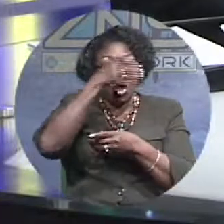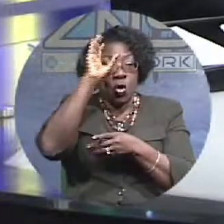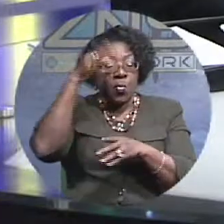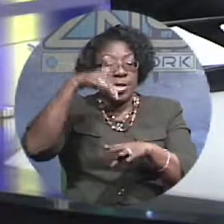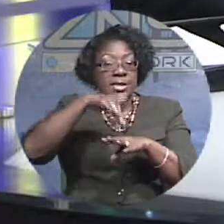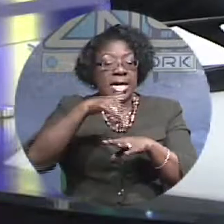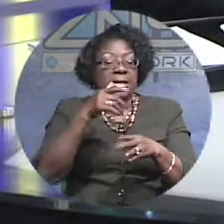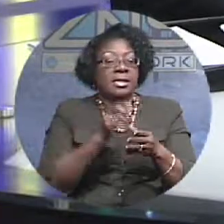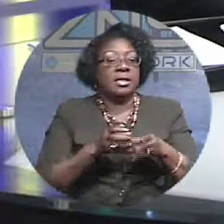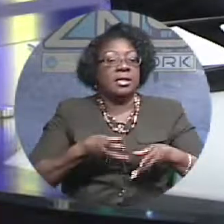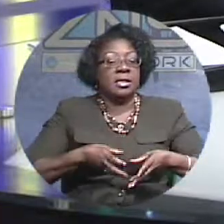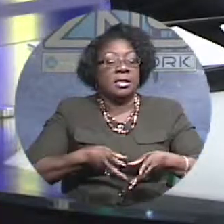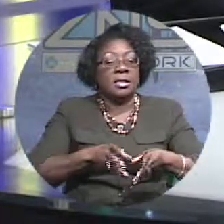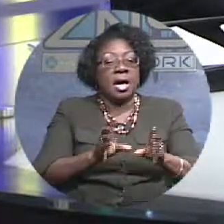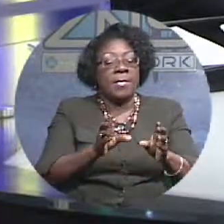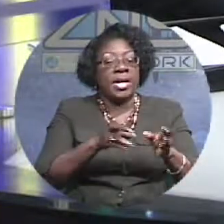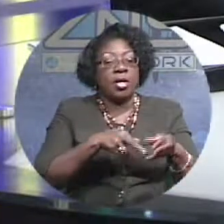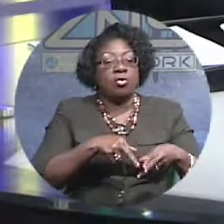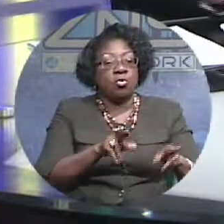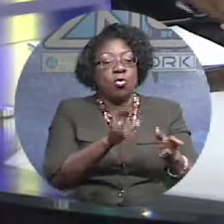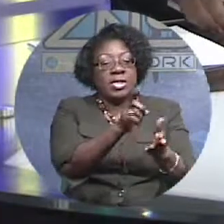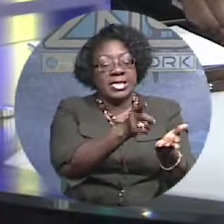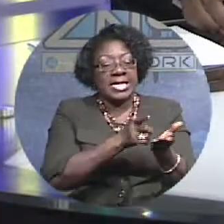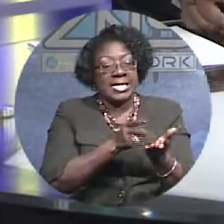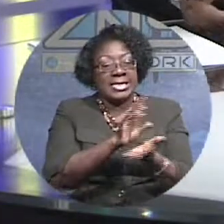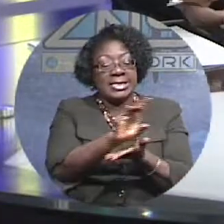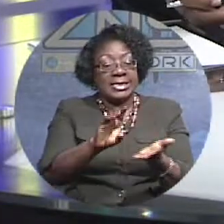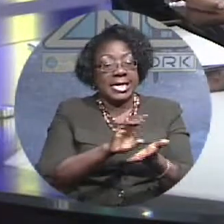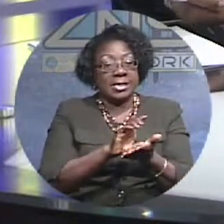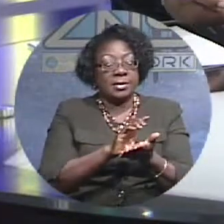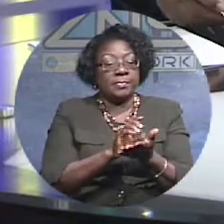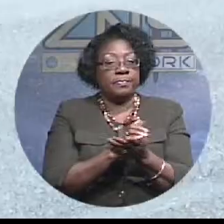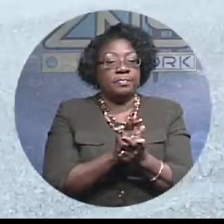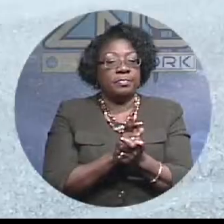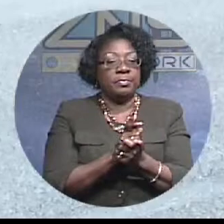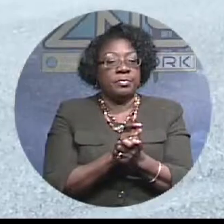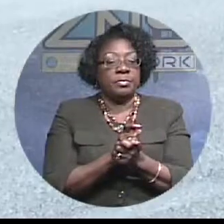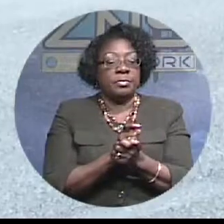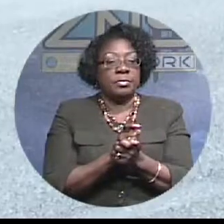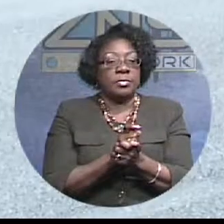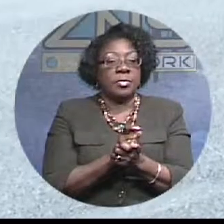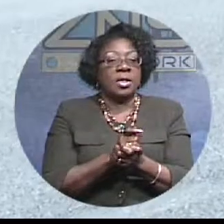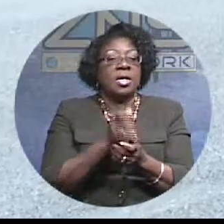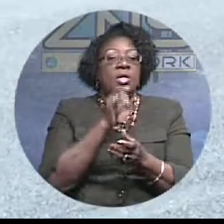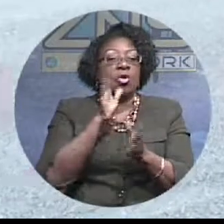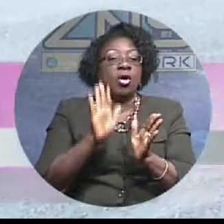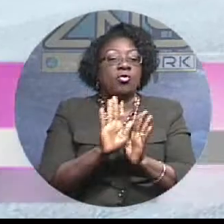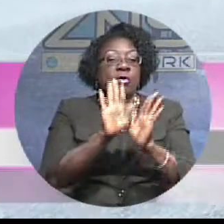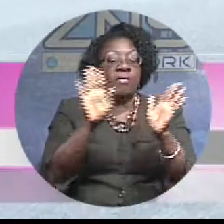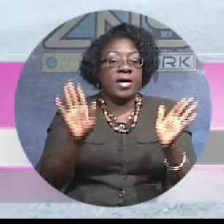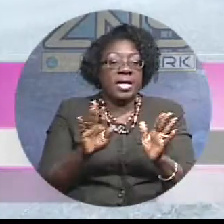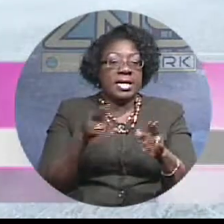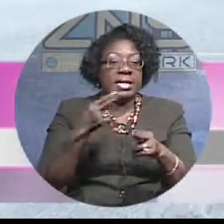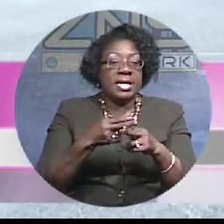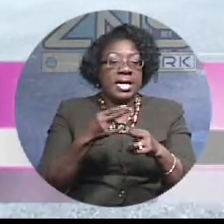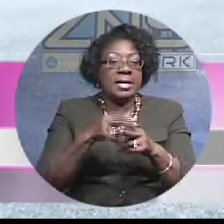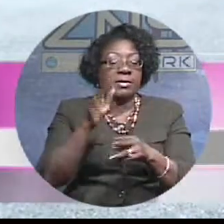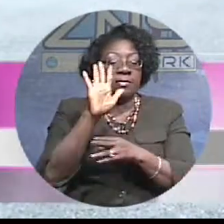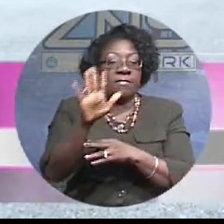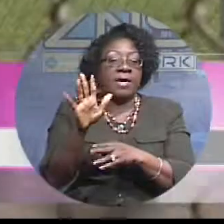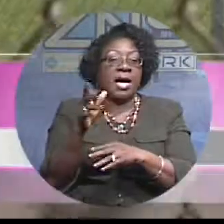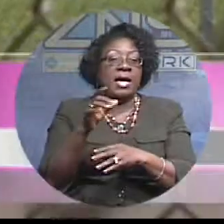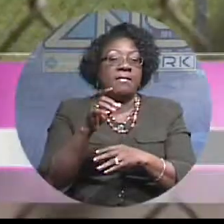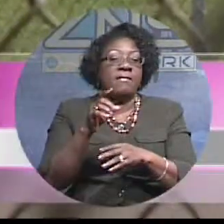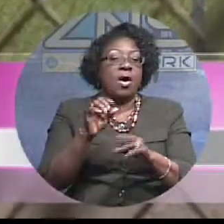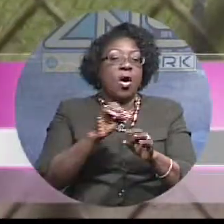being held under Defense Force procedure despite calls for a public hearing. Not revealing the identities of the five Marines accused in